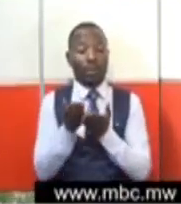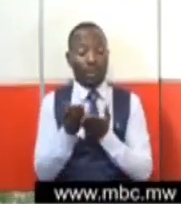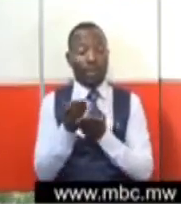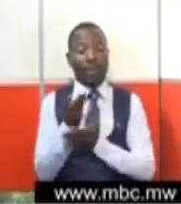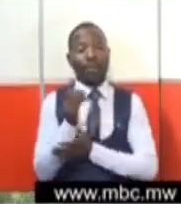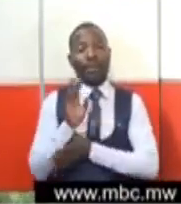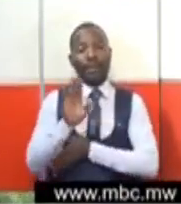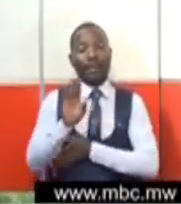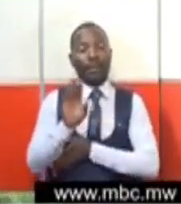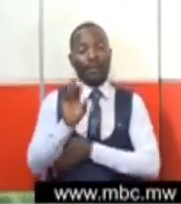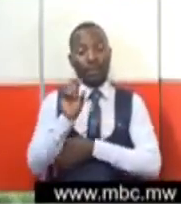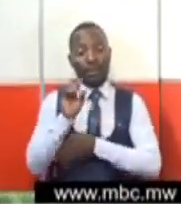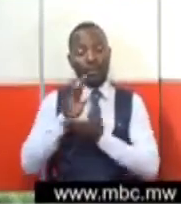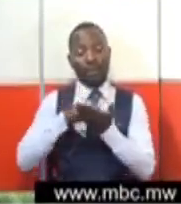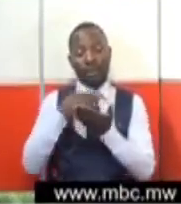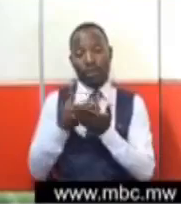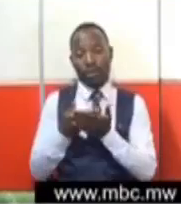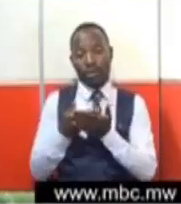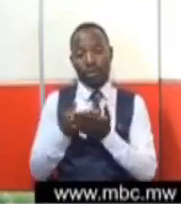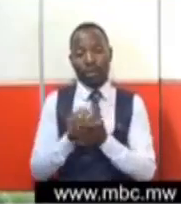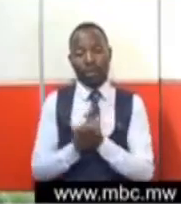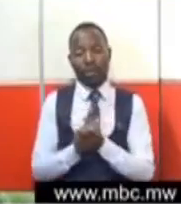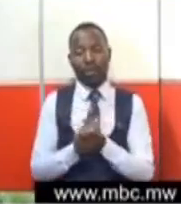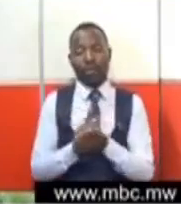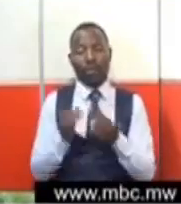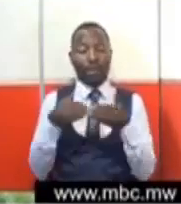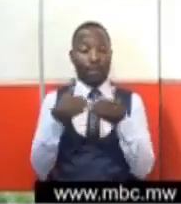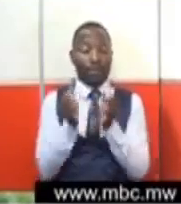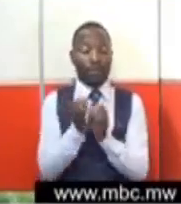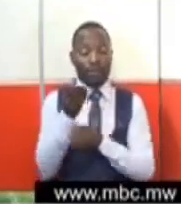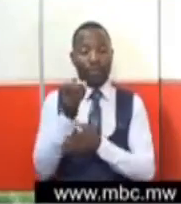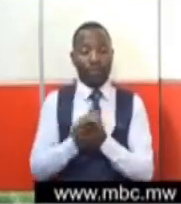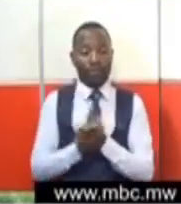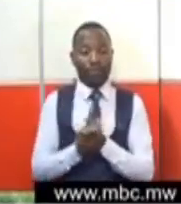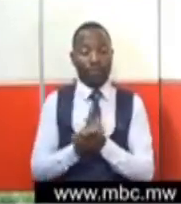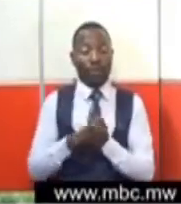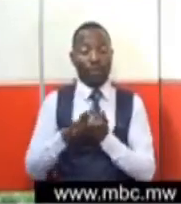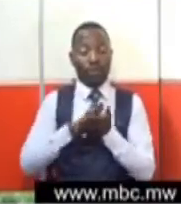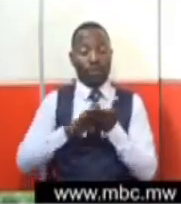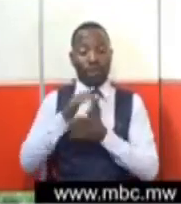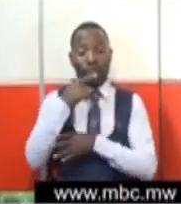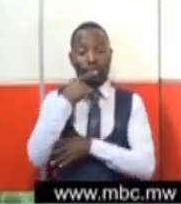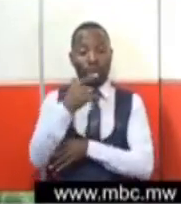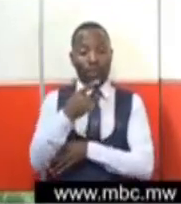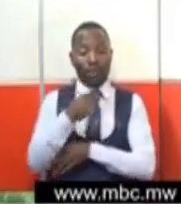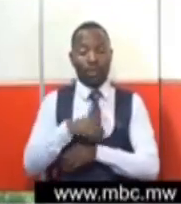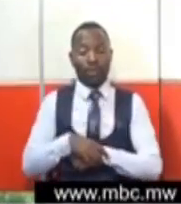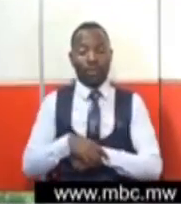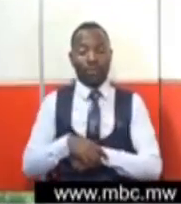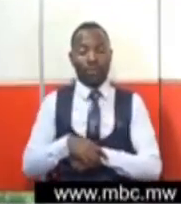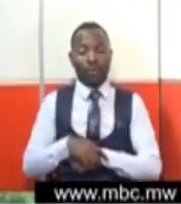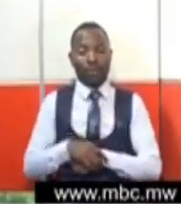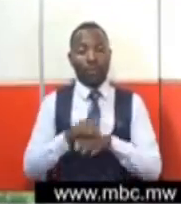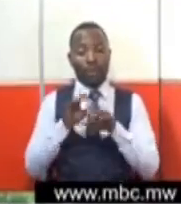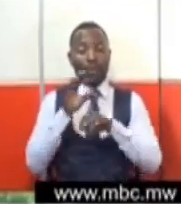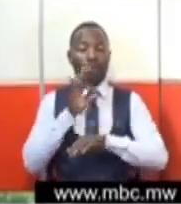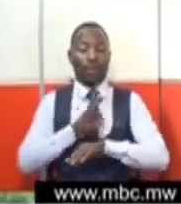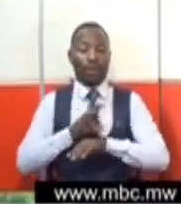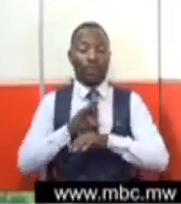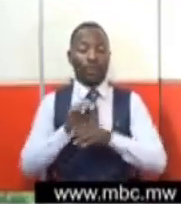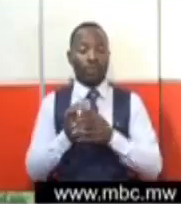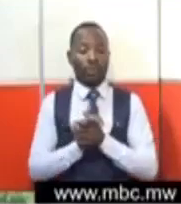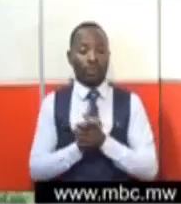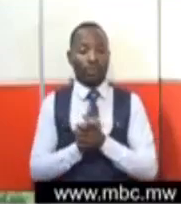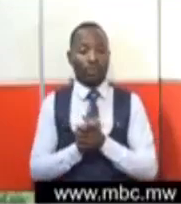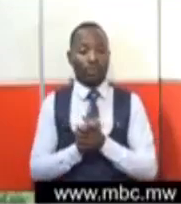dividend. Because you, when you create a company, it is expected that are going to reap from the profits that they make, so